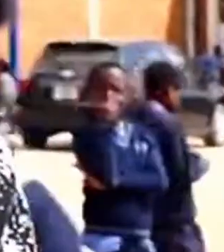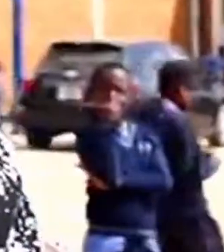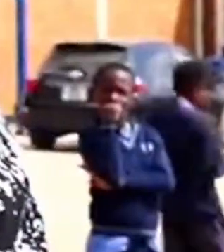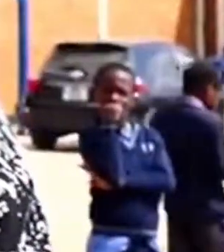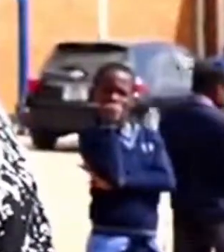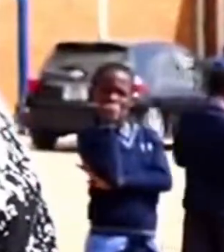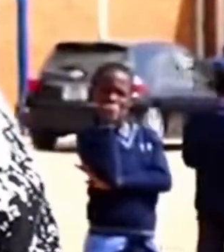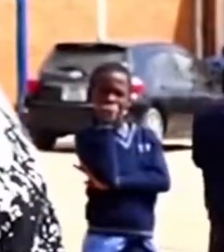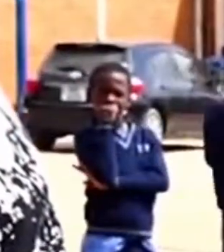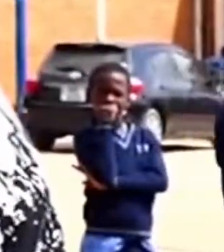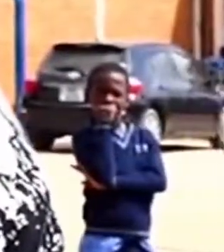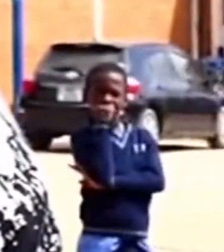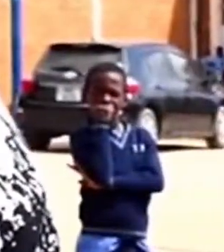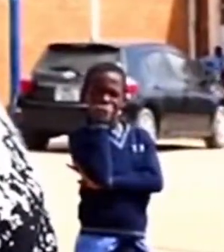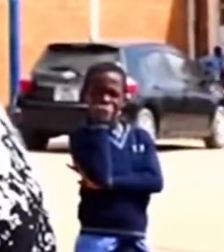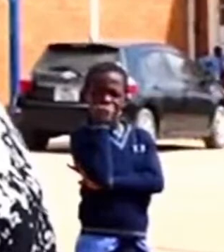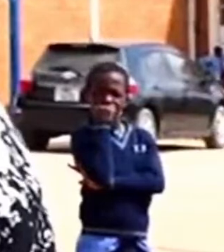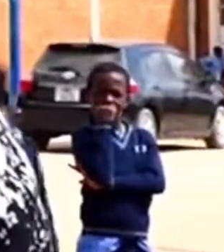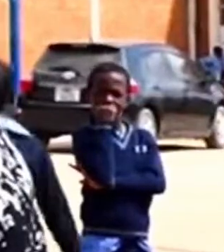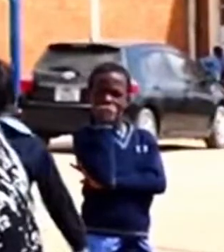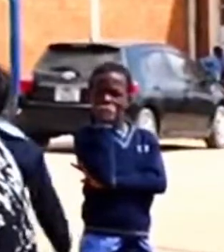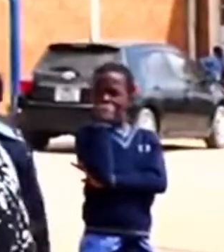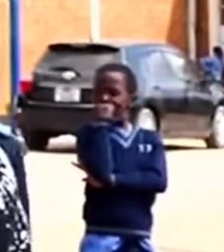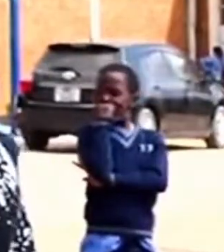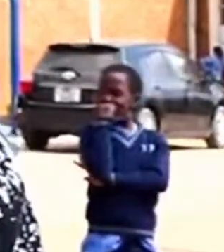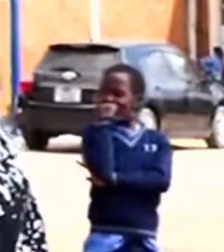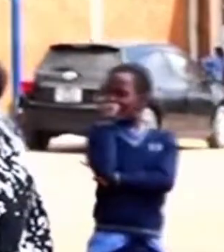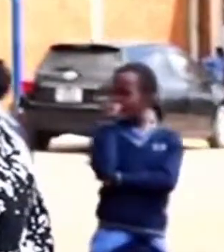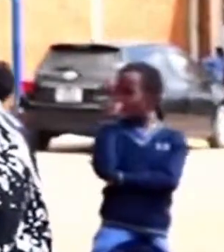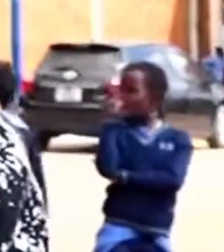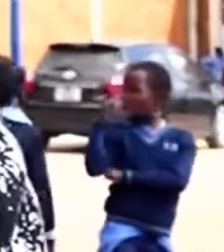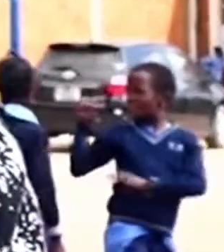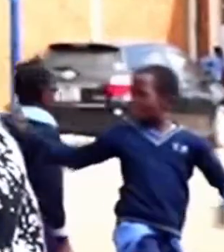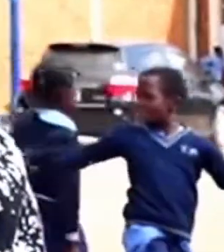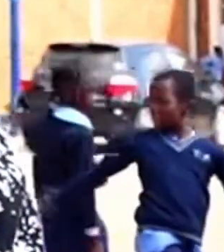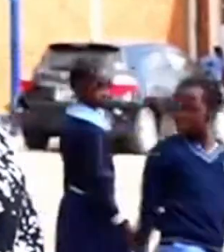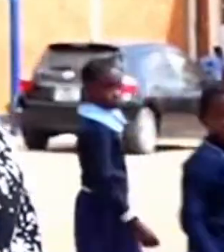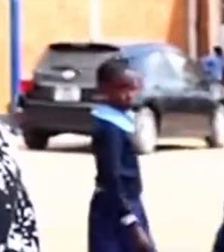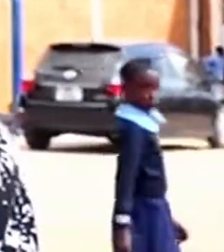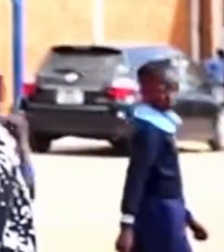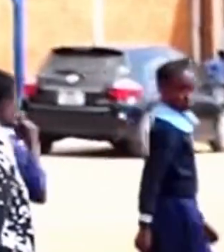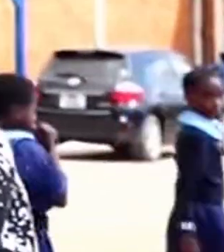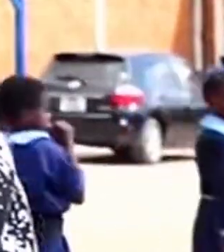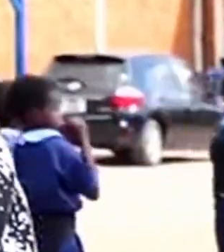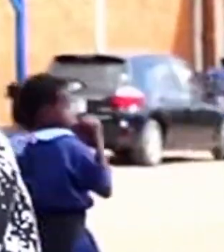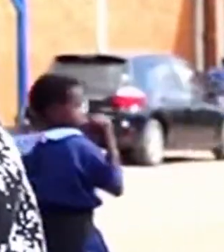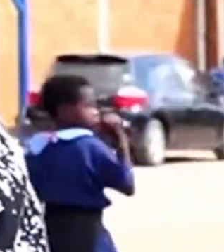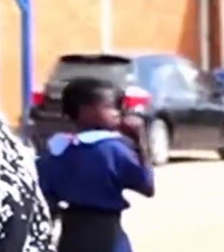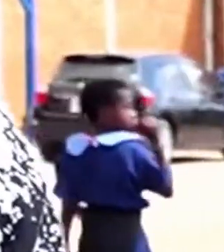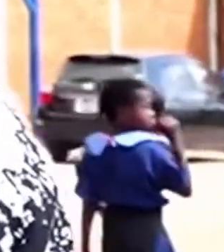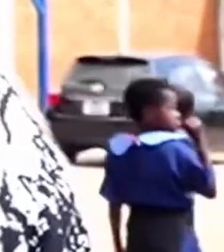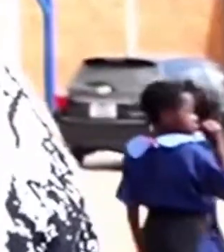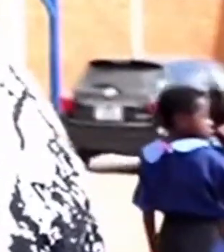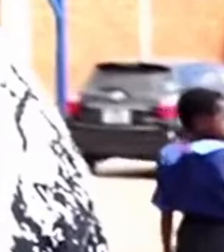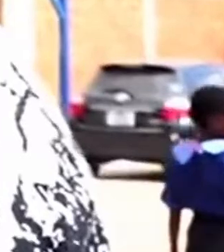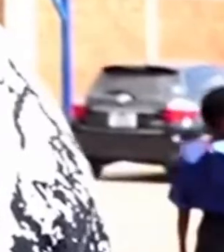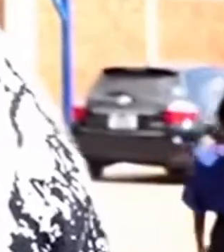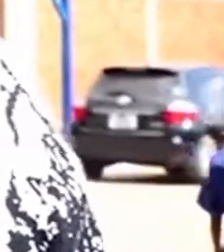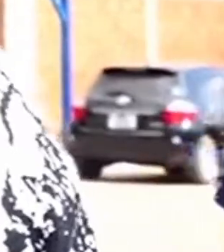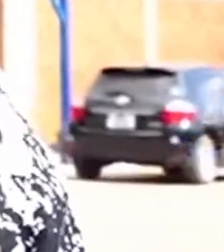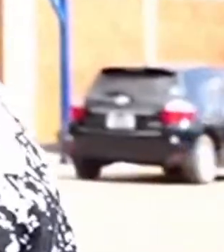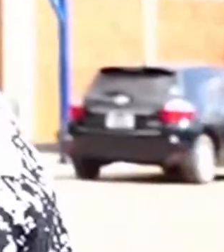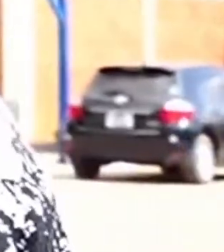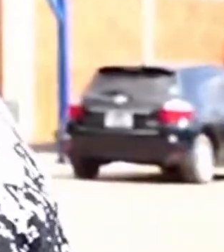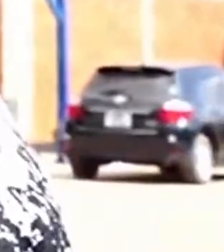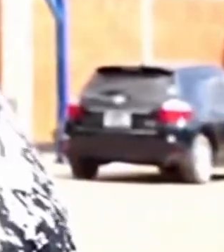the CDF project. I think the school had applied in 2021 and it was approved in 2022, and now the